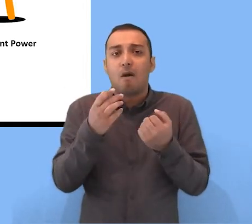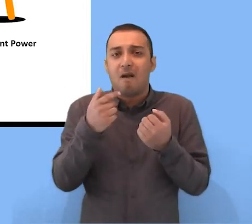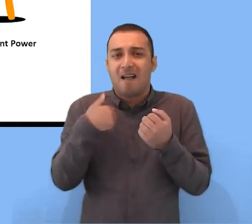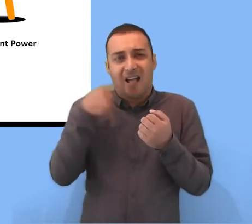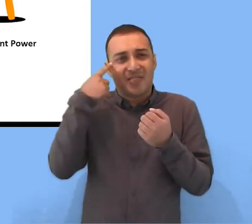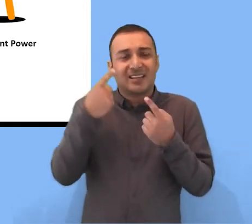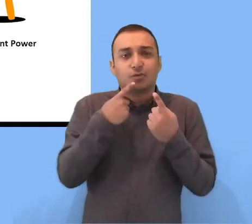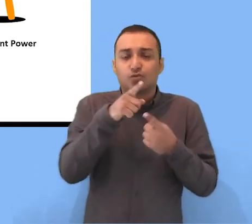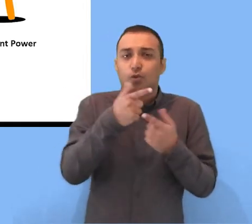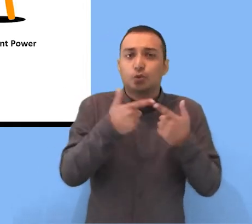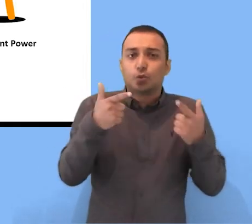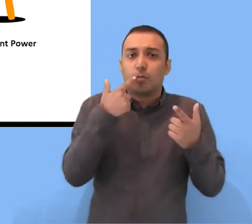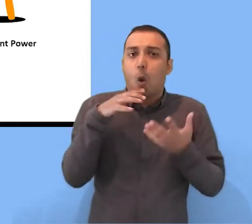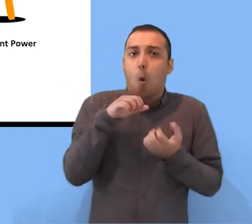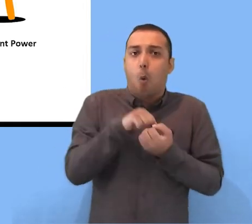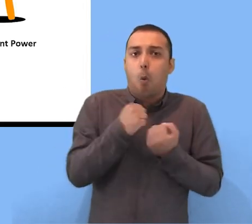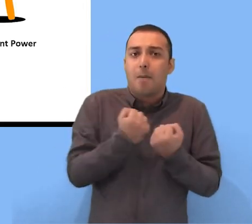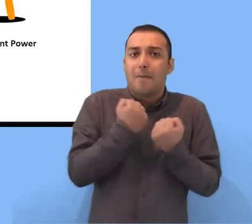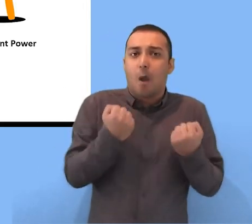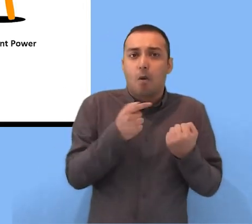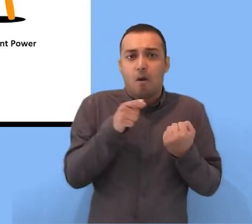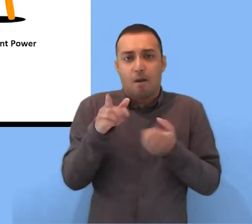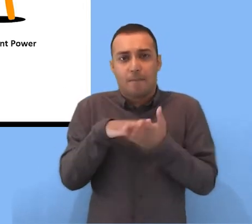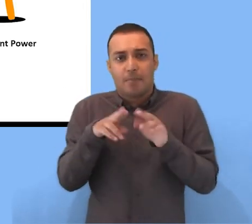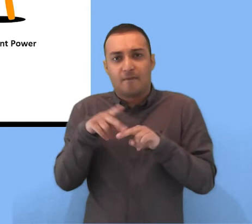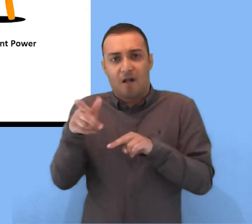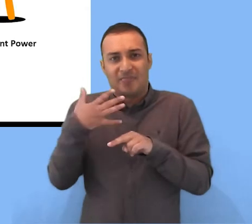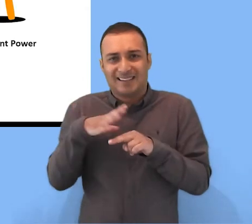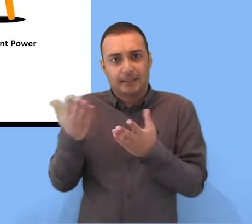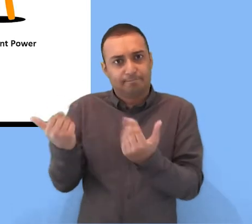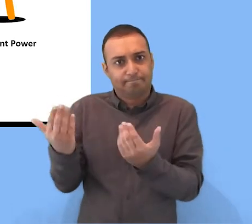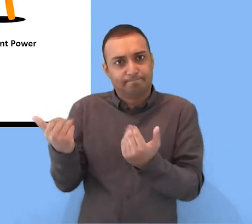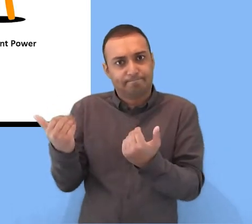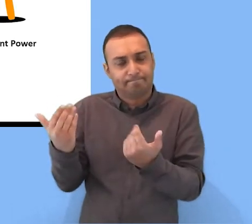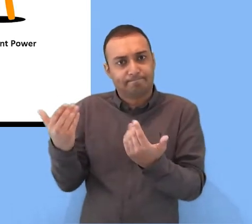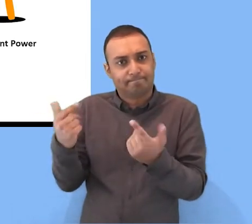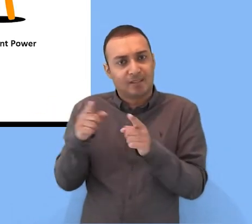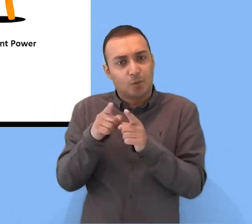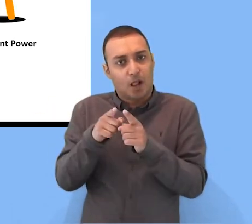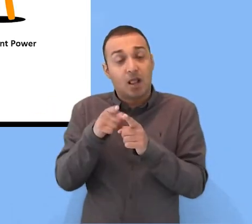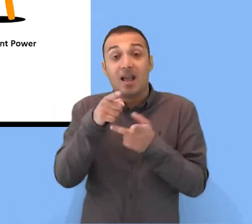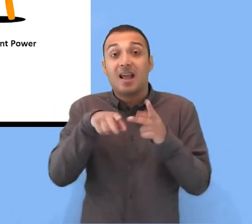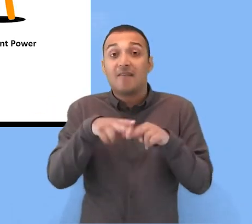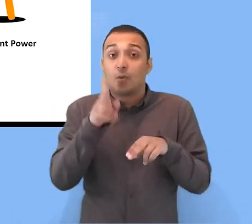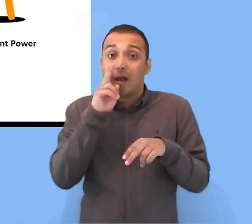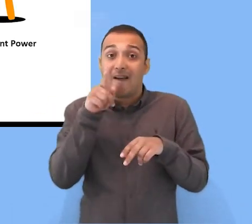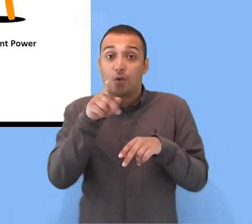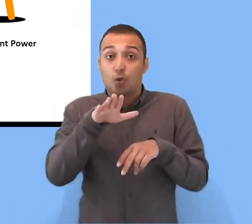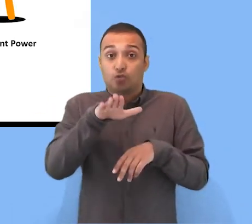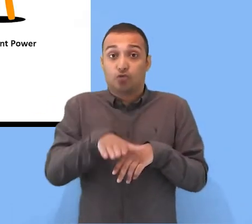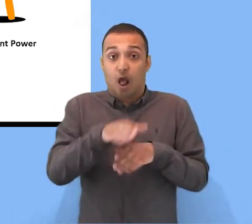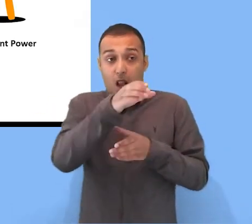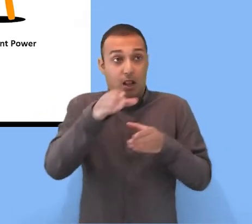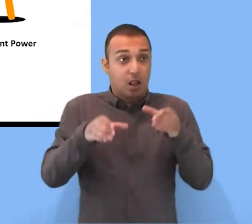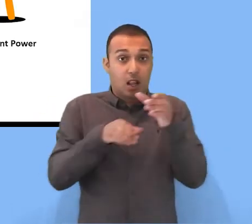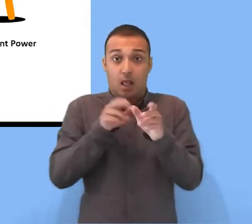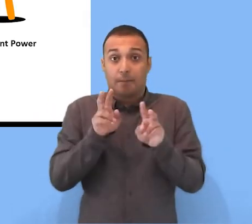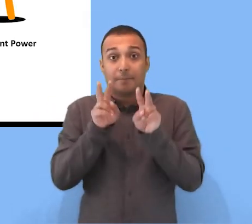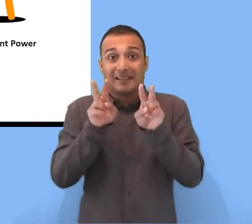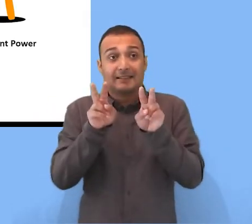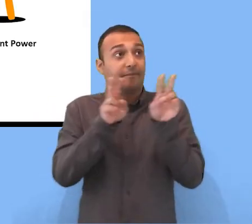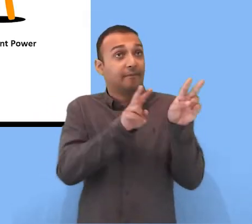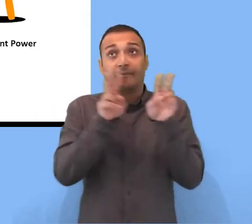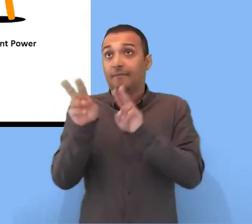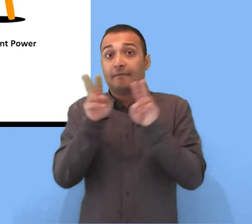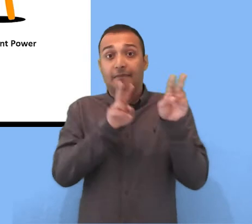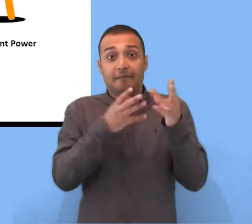really trying to flip it and say, if you look at it from a child's point of view, they have their practitioner, who's a really important person in their life and maybe changes